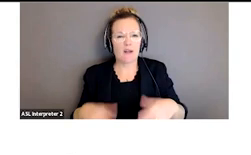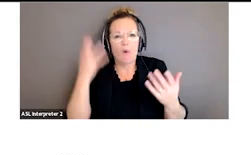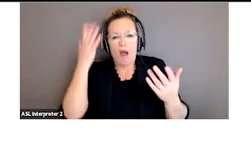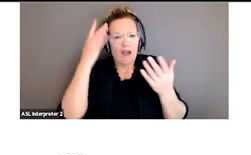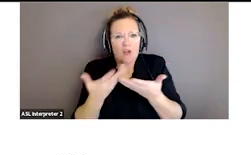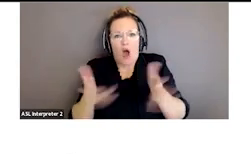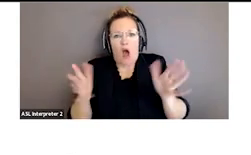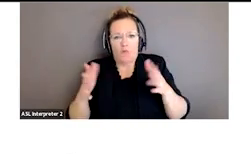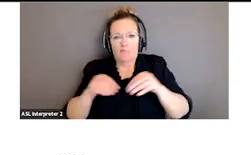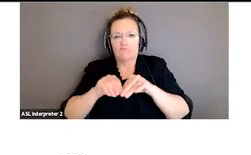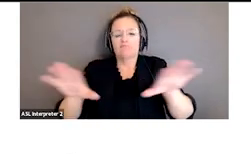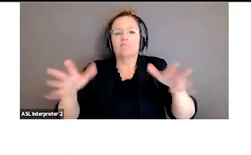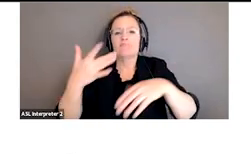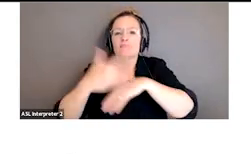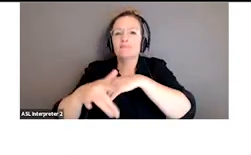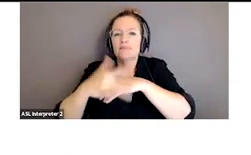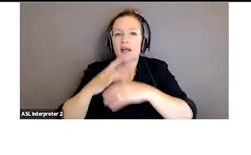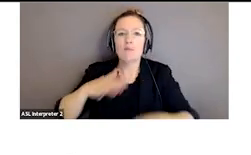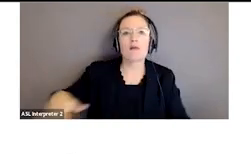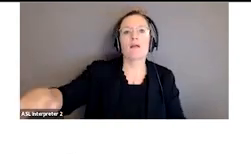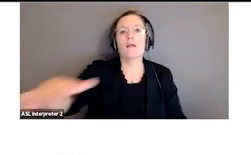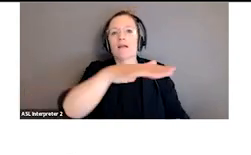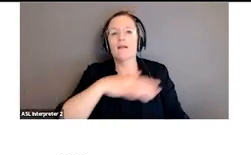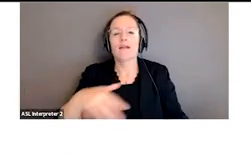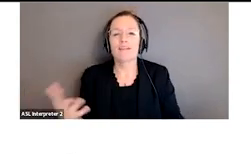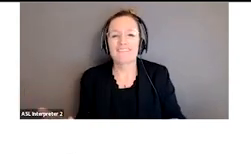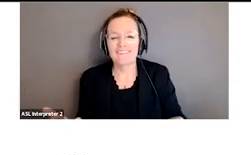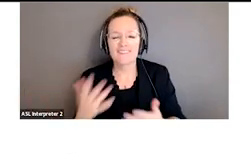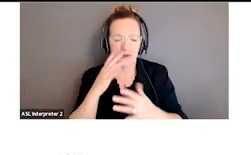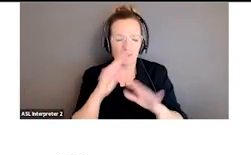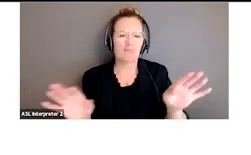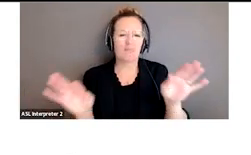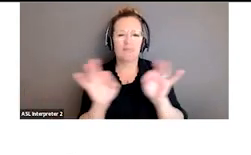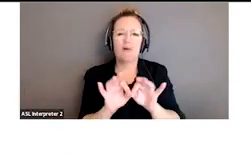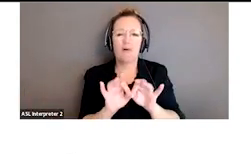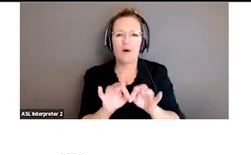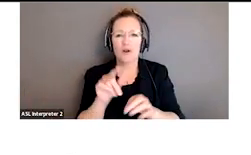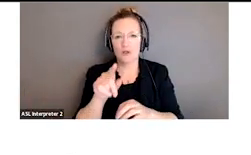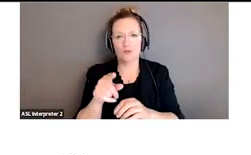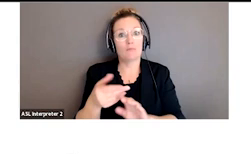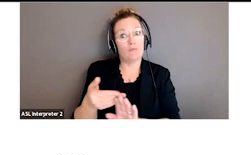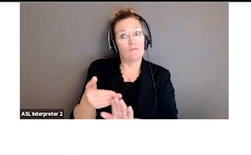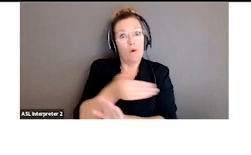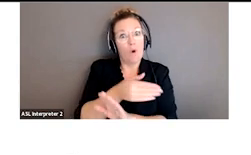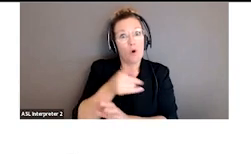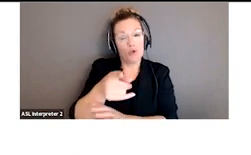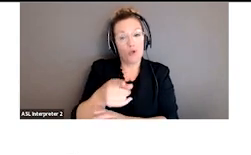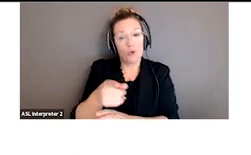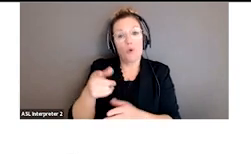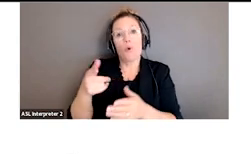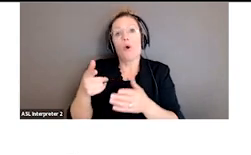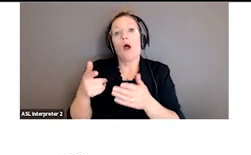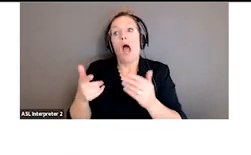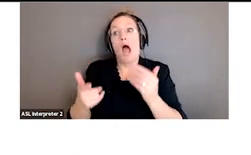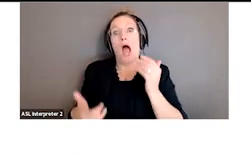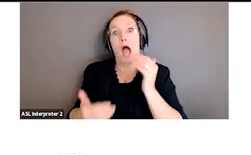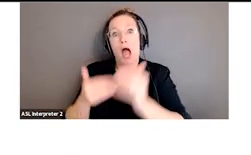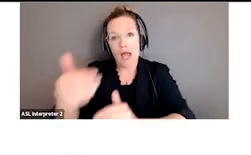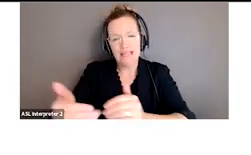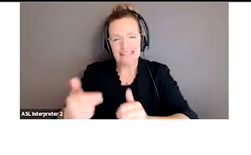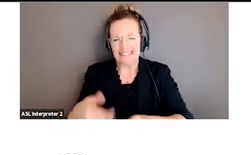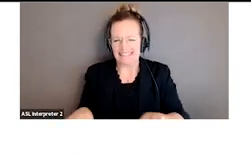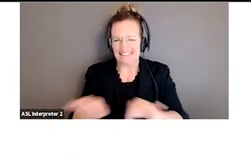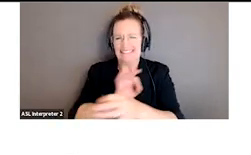able to obtain patent protection on that thing. So it's very important to speak to someone before you do anything with whatever it is that